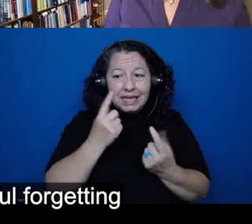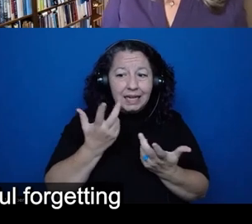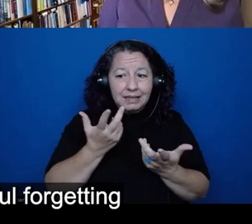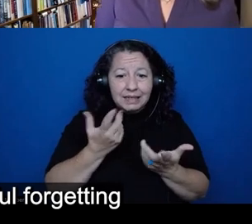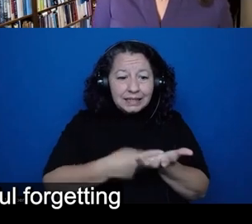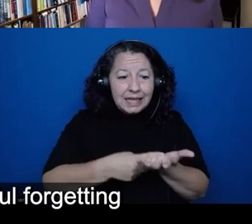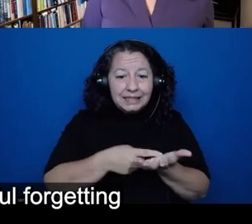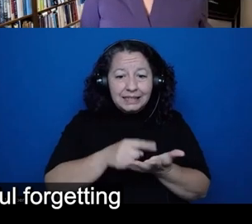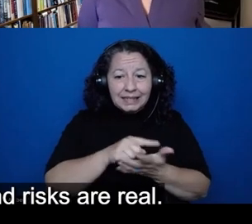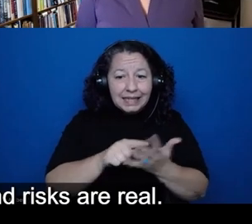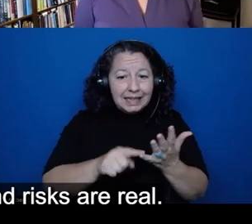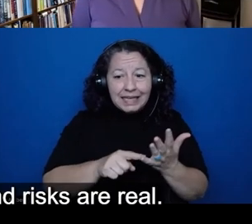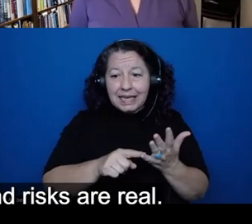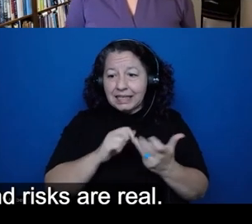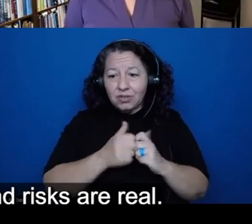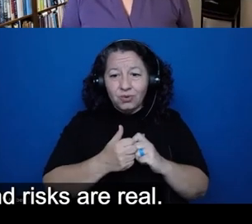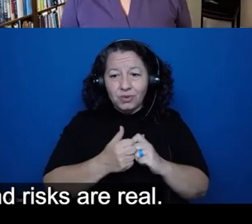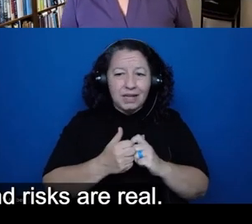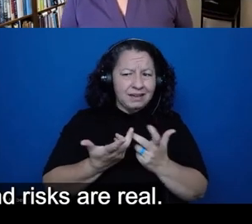forgetting that